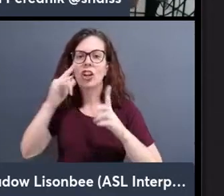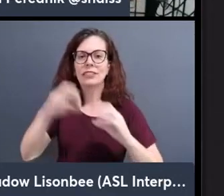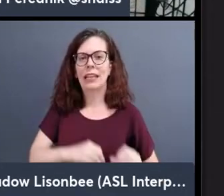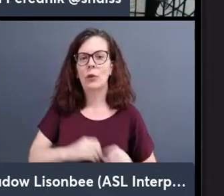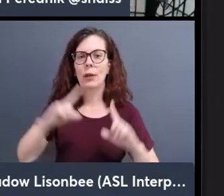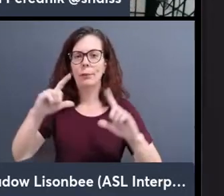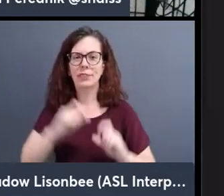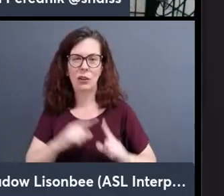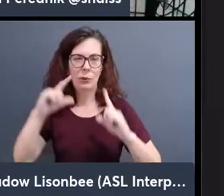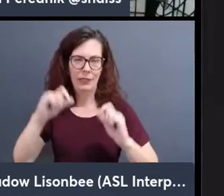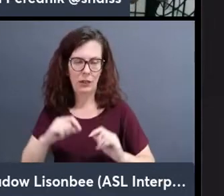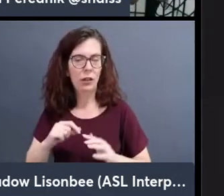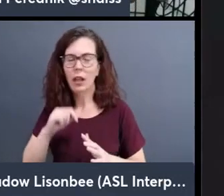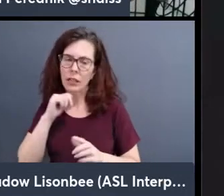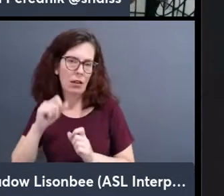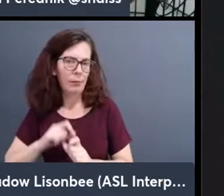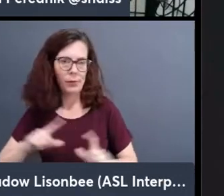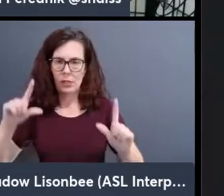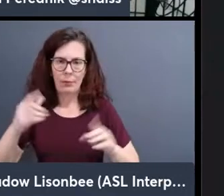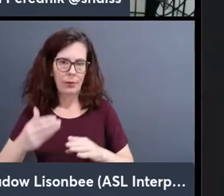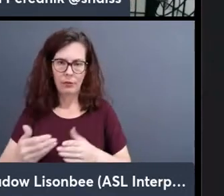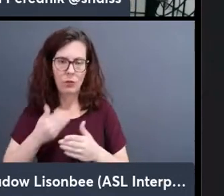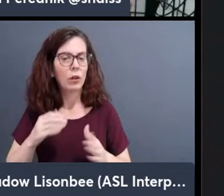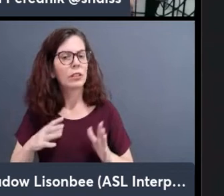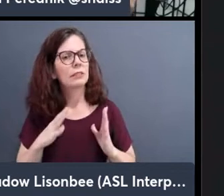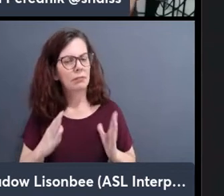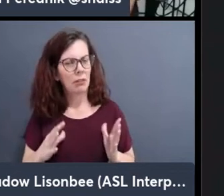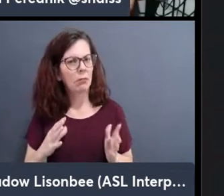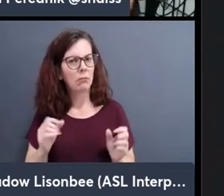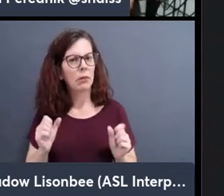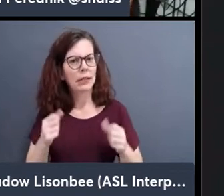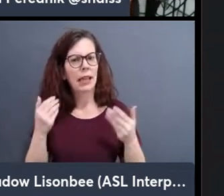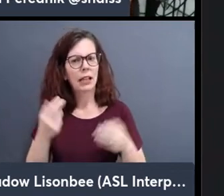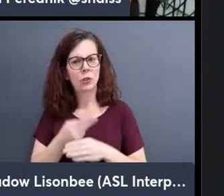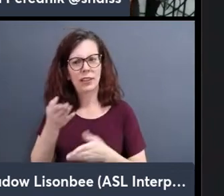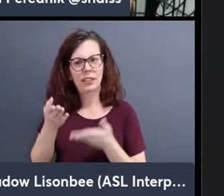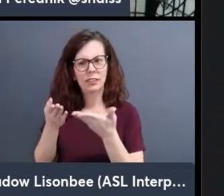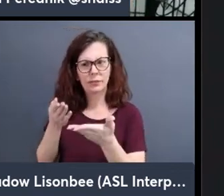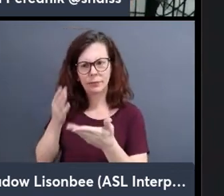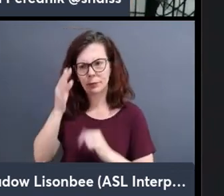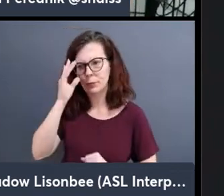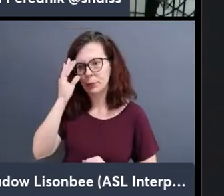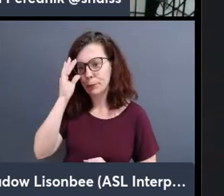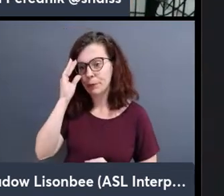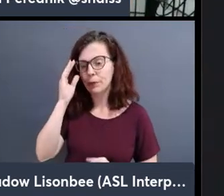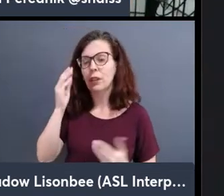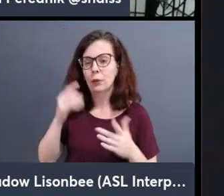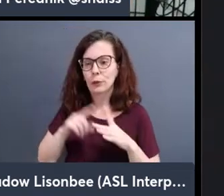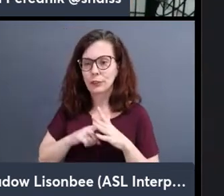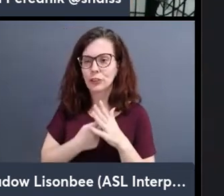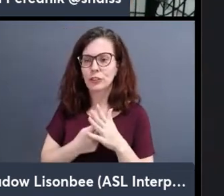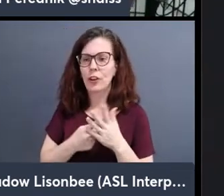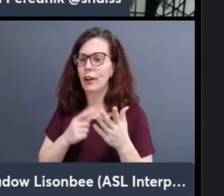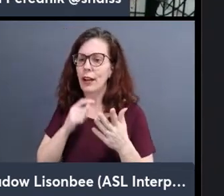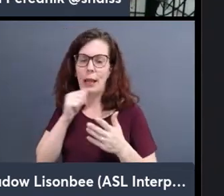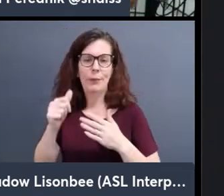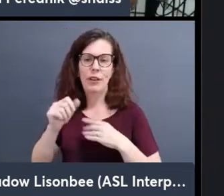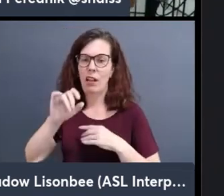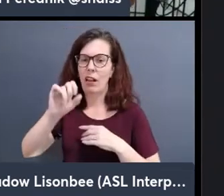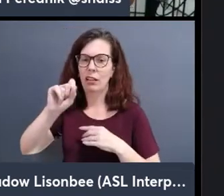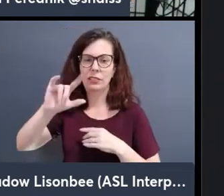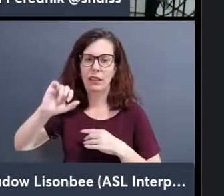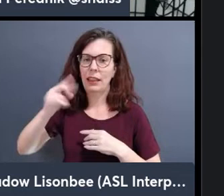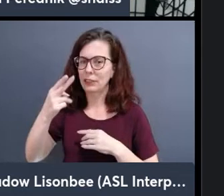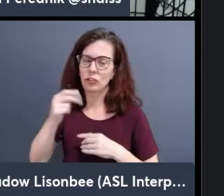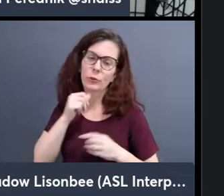bring it up before, so that's okay. I can just go ahead and use it this way and go ahead and start it. I'm not going to get slashed because it wasn't up